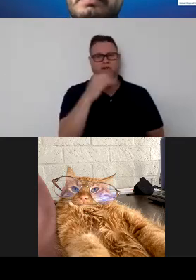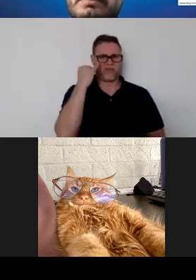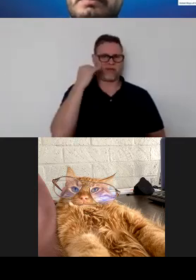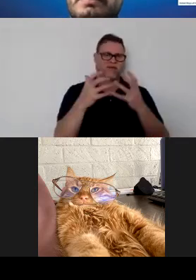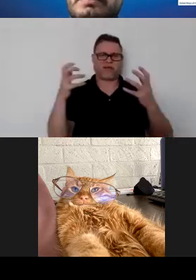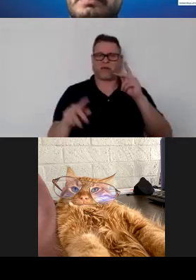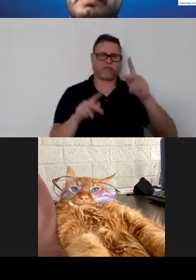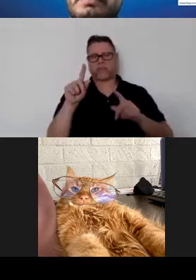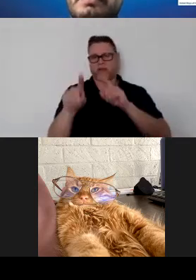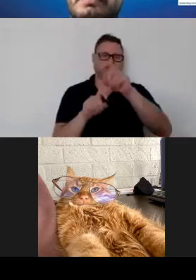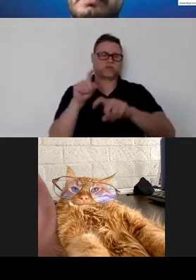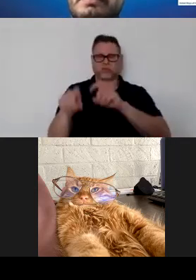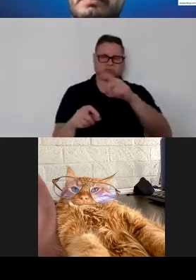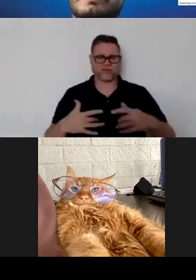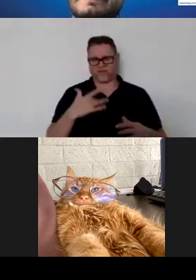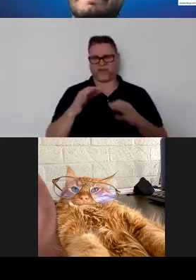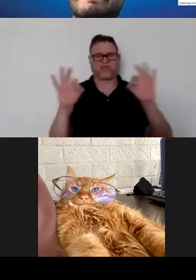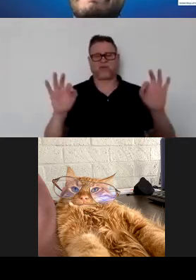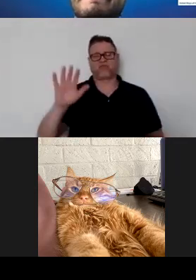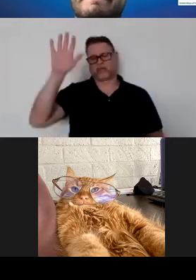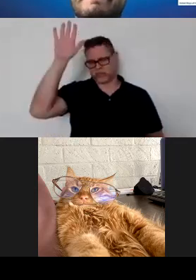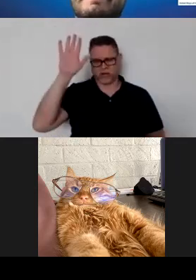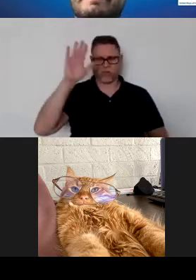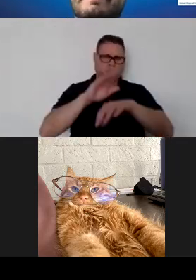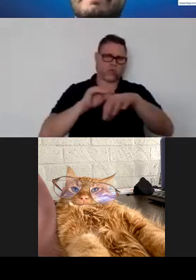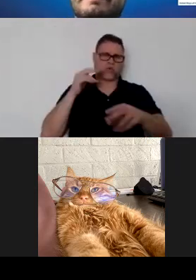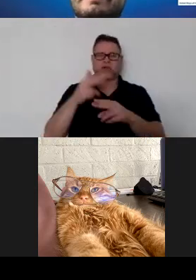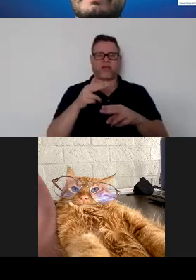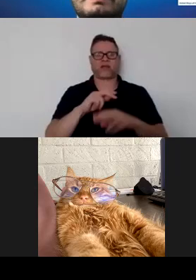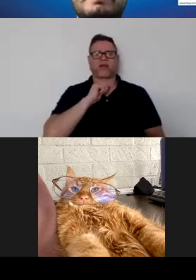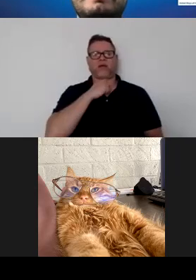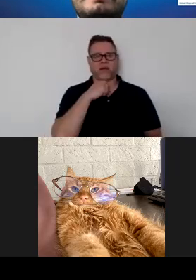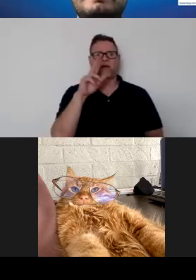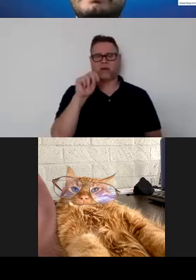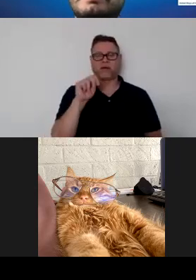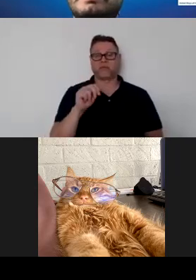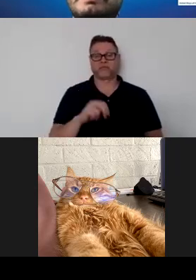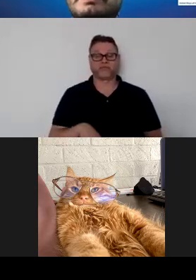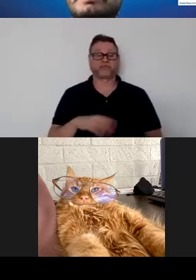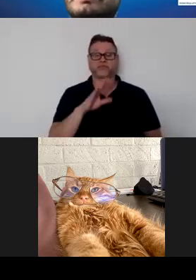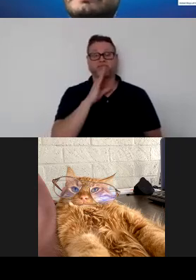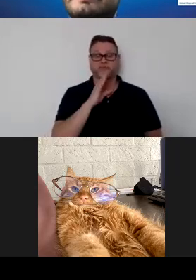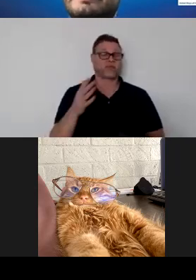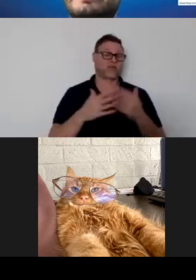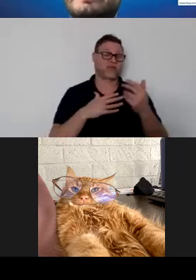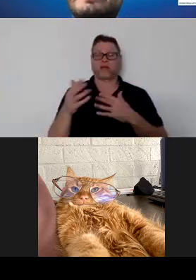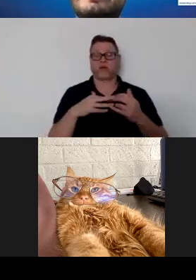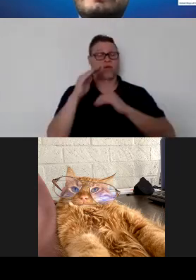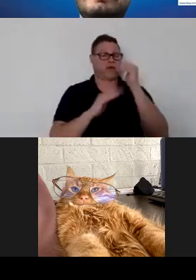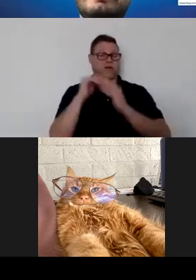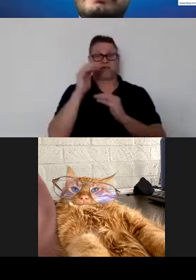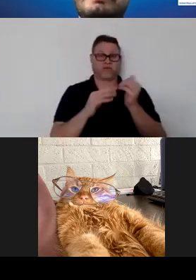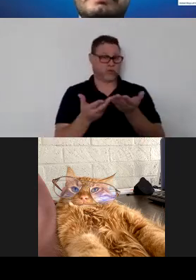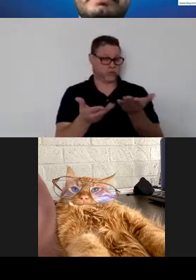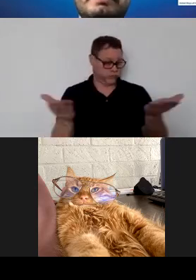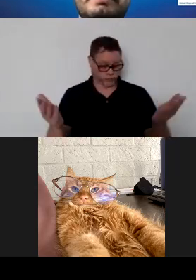folks that want to ask questions. So feel free to raise your hand. We'll call your name and you can unmute yourself. So Either way, whatever you feel comfortable